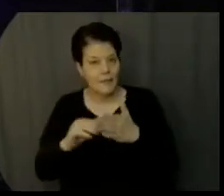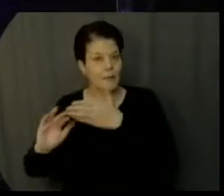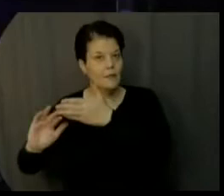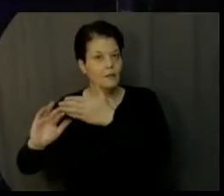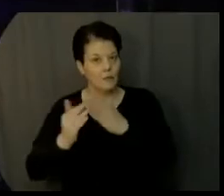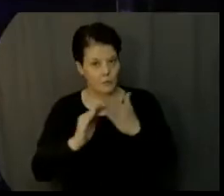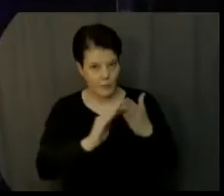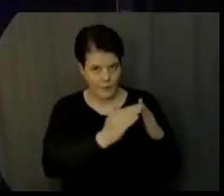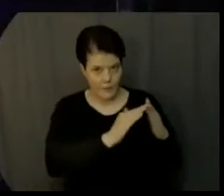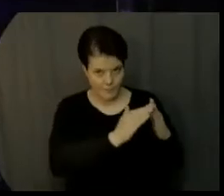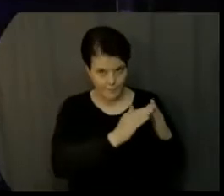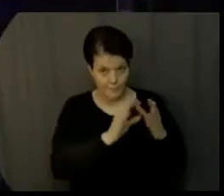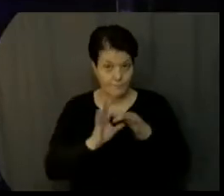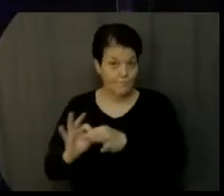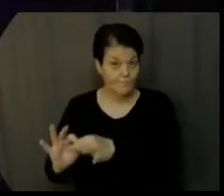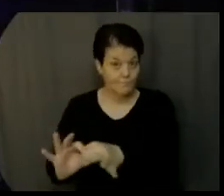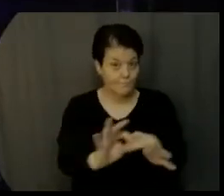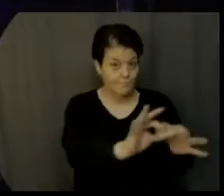Are you?